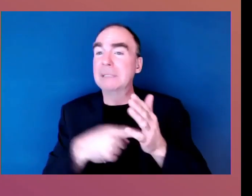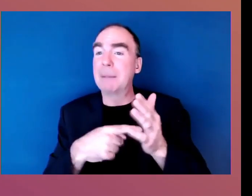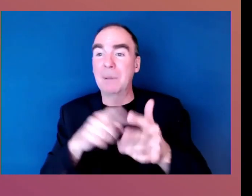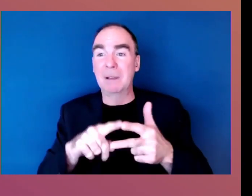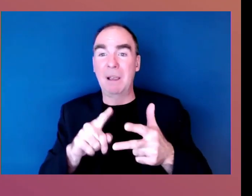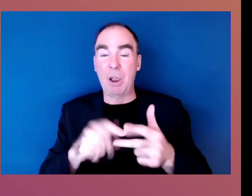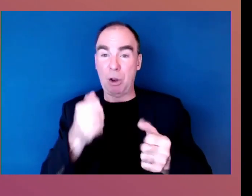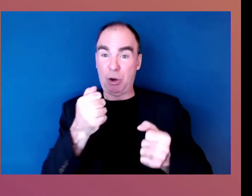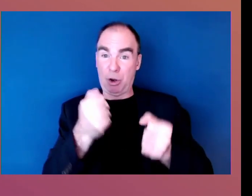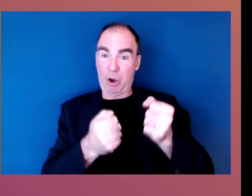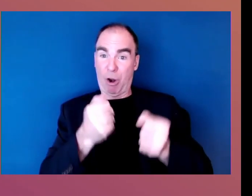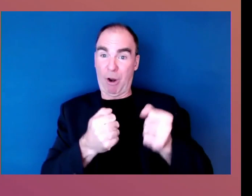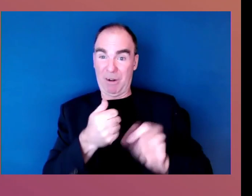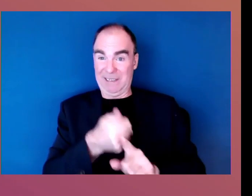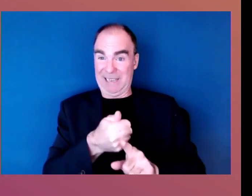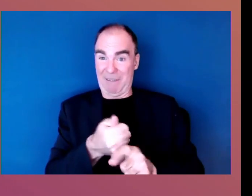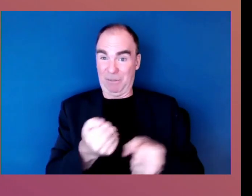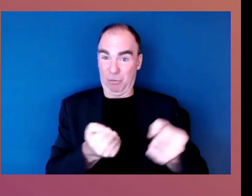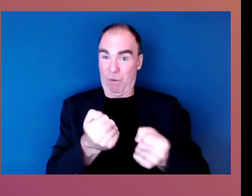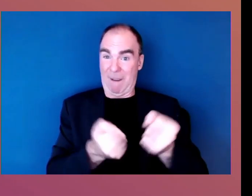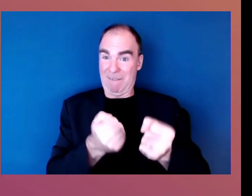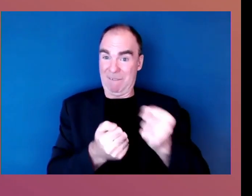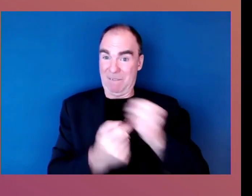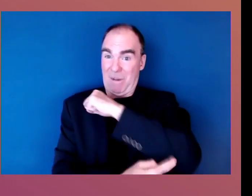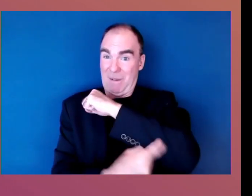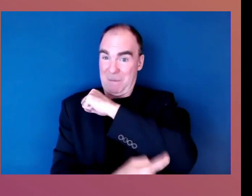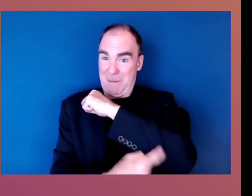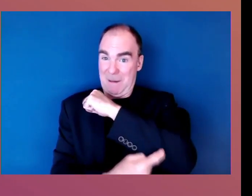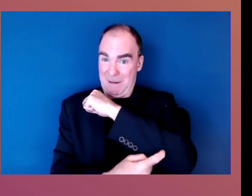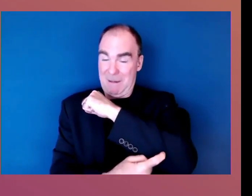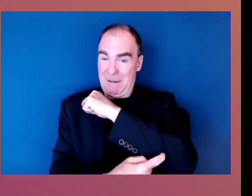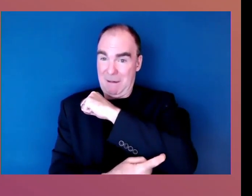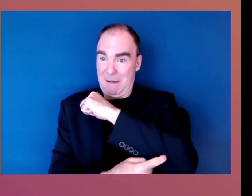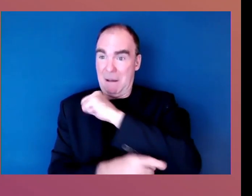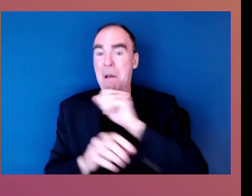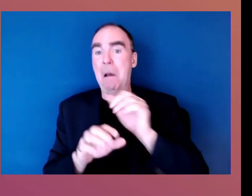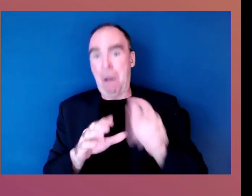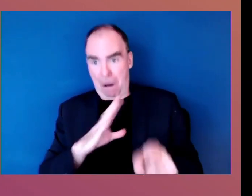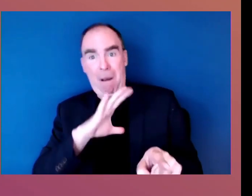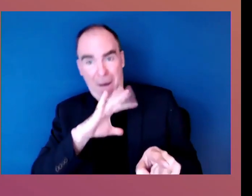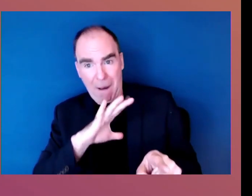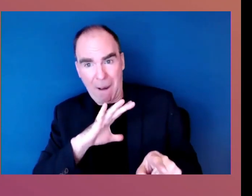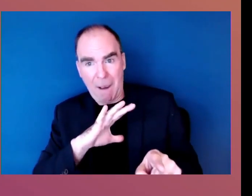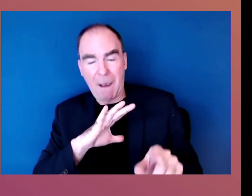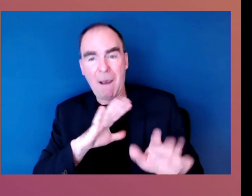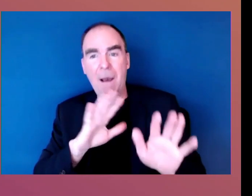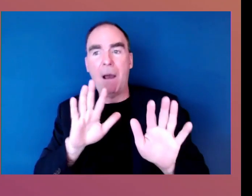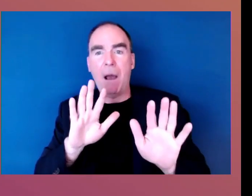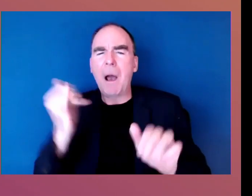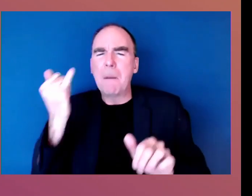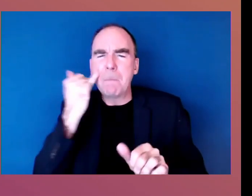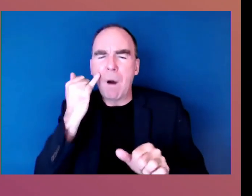clearly explain what I mean. Even if autonomous vehicles become completely autonomous, level